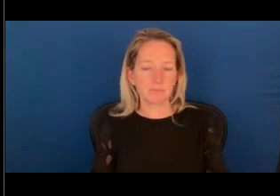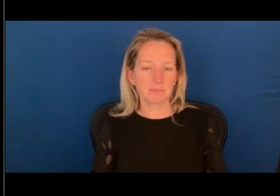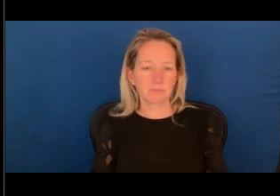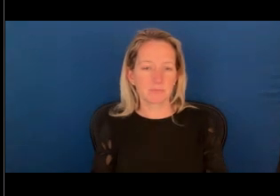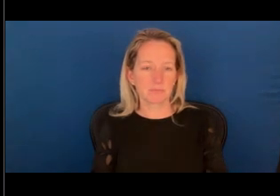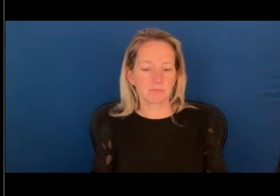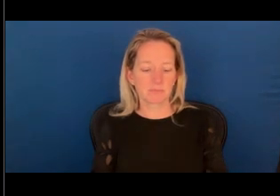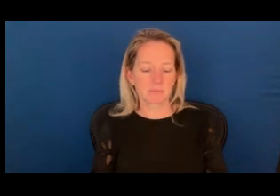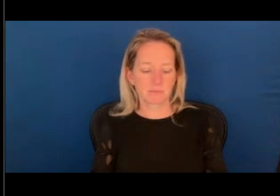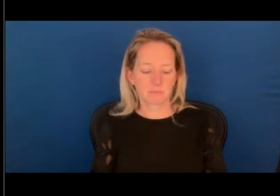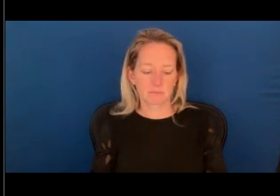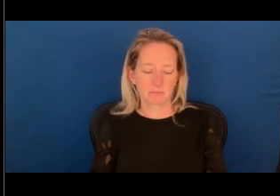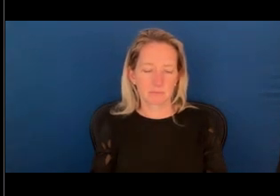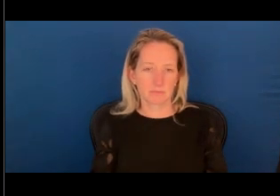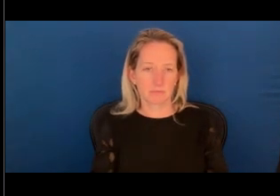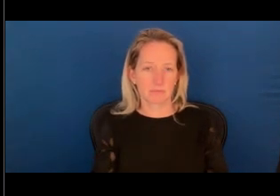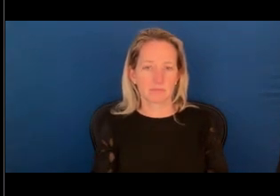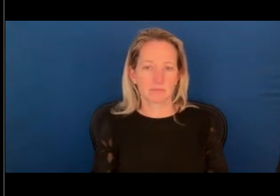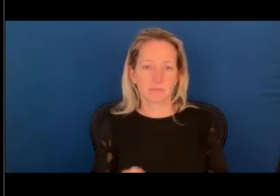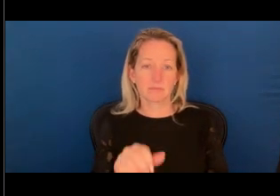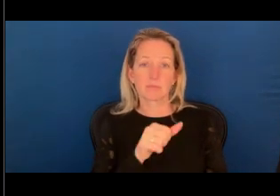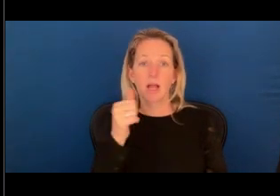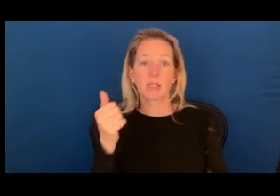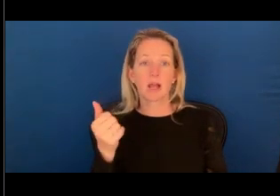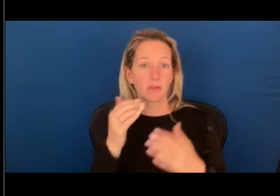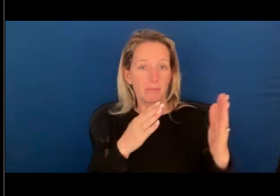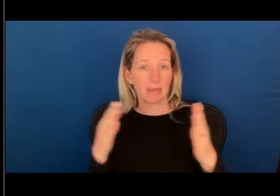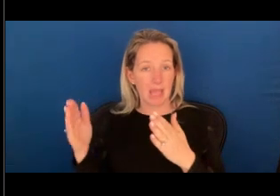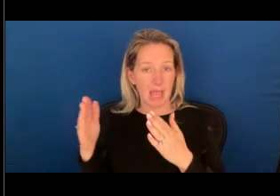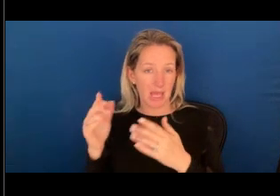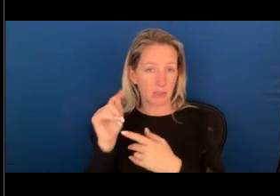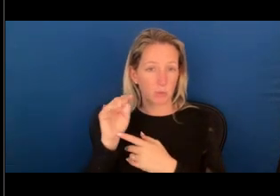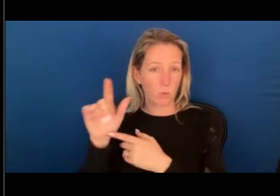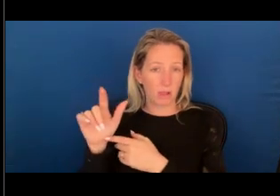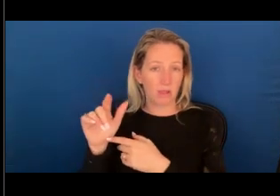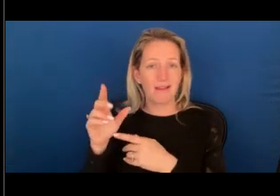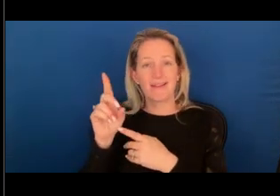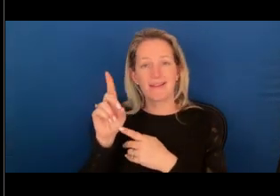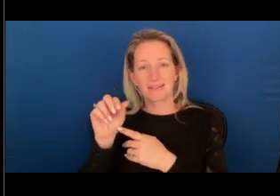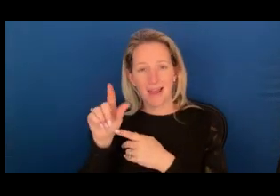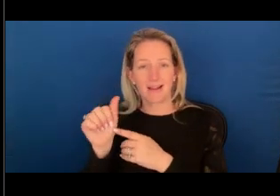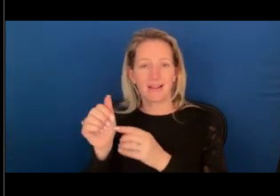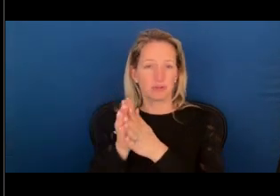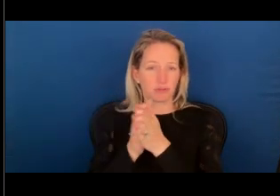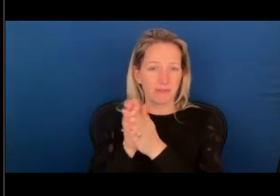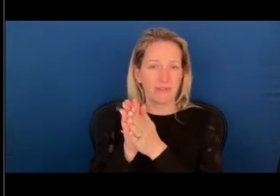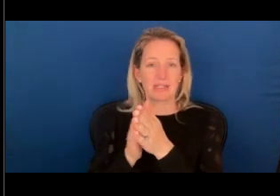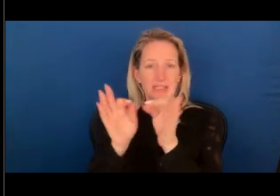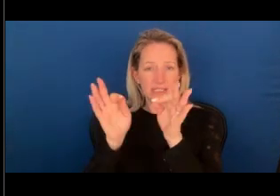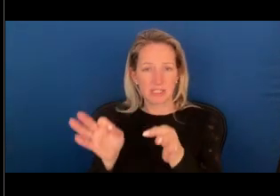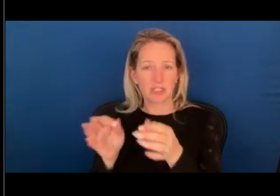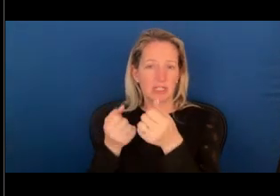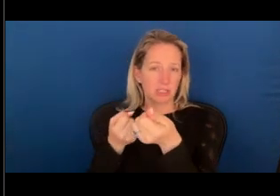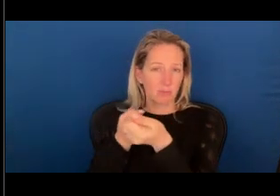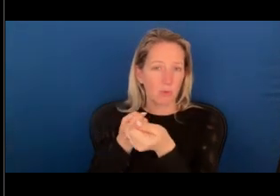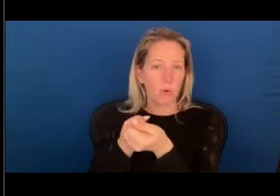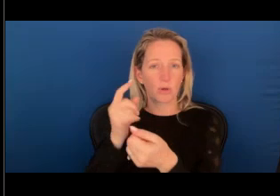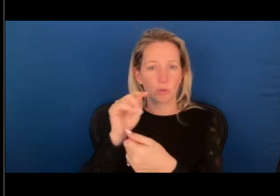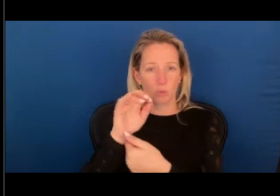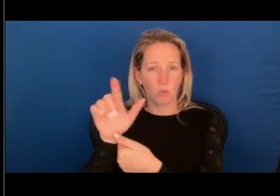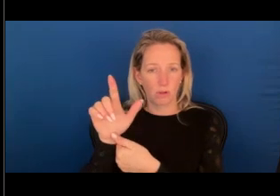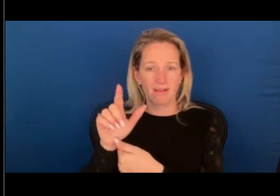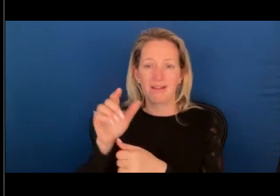And another planned tool here is a data-driven decision support tool. So this is a tool that is able to